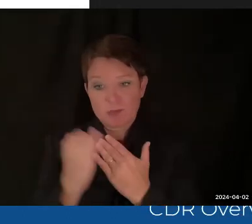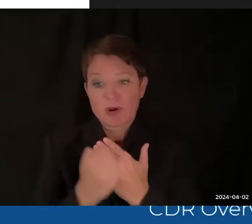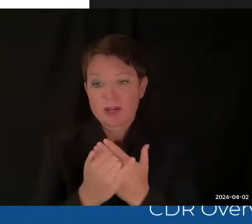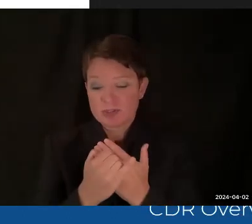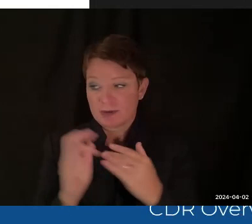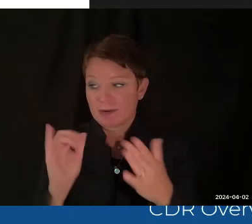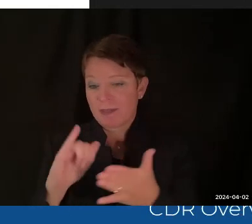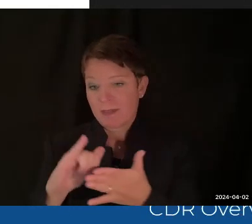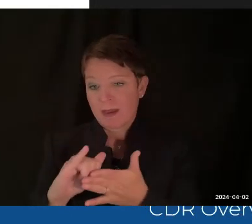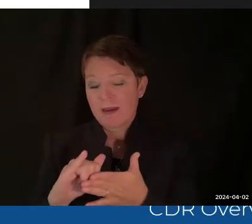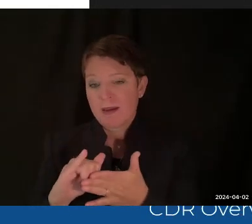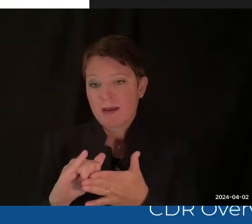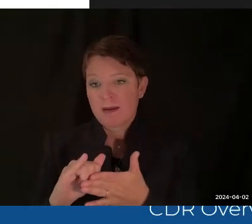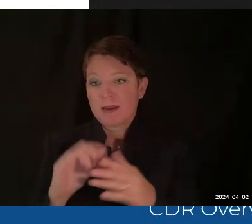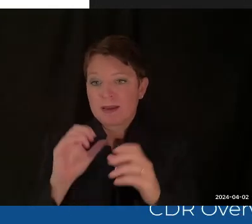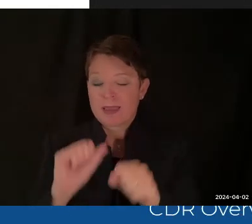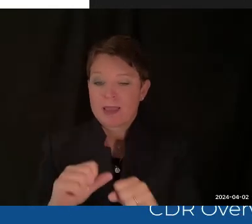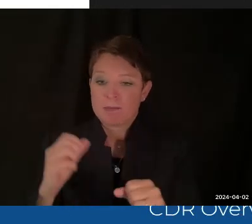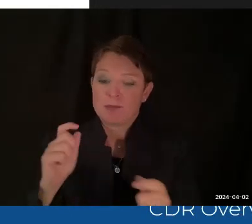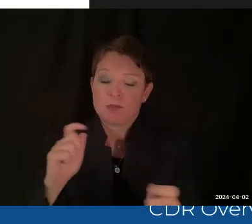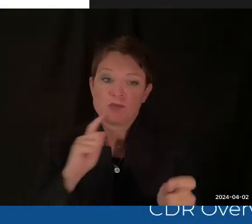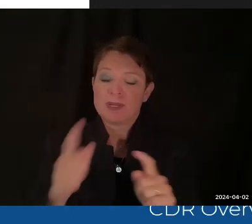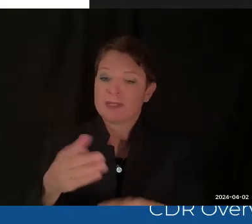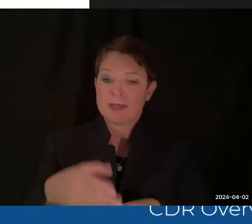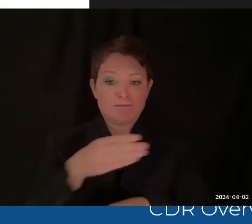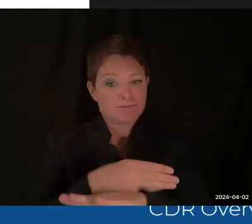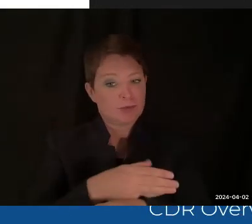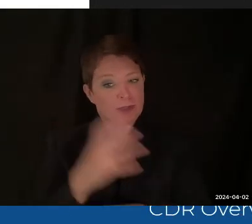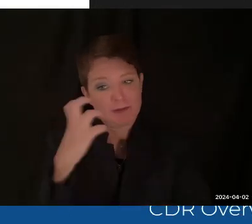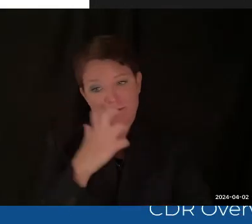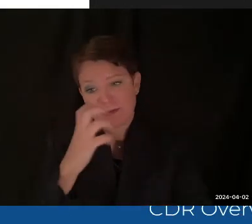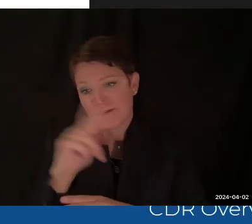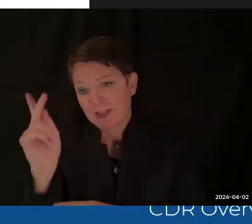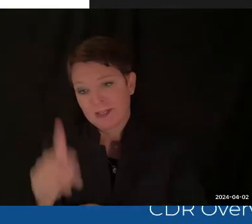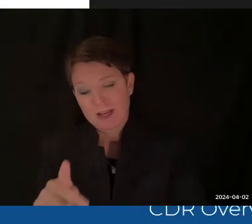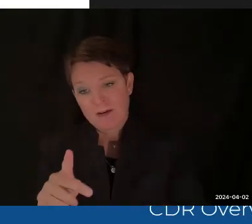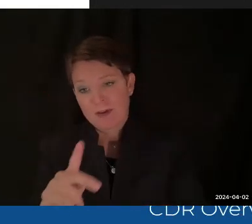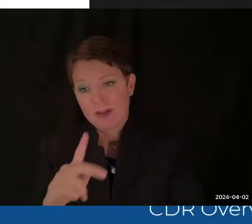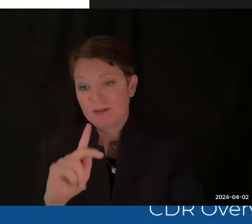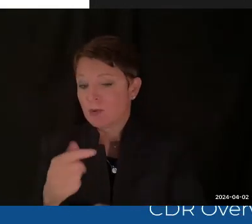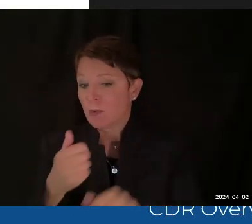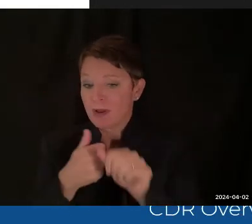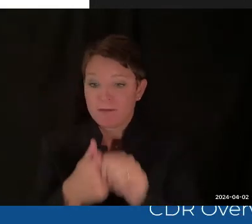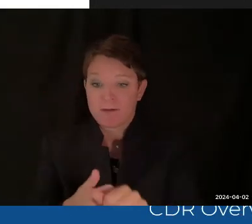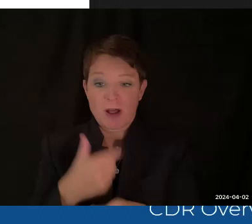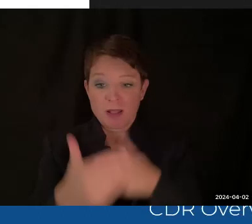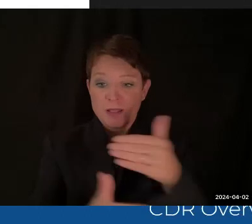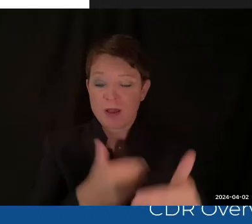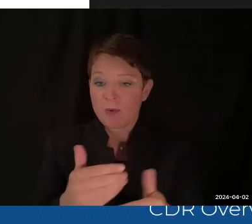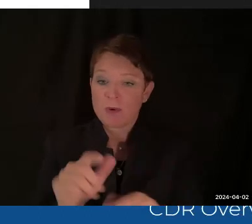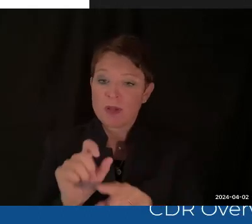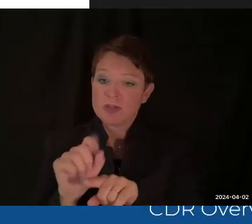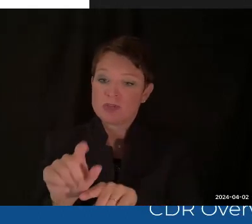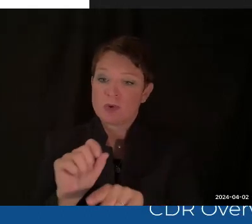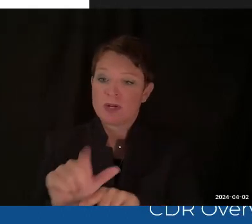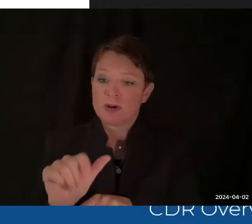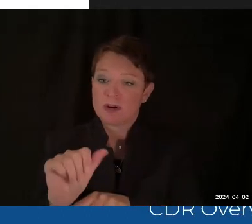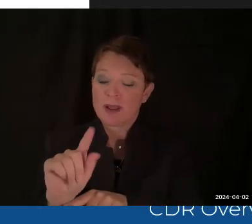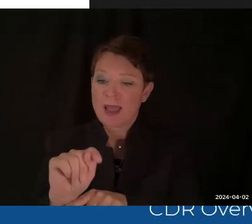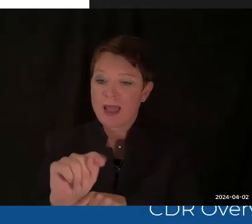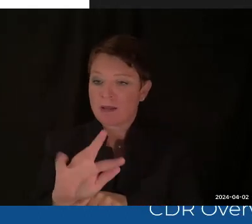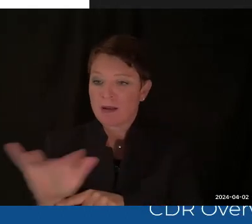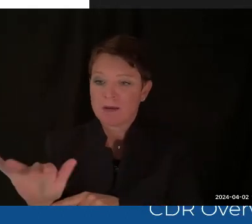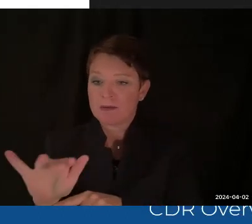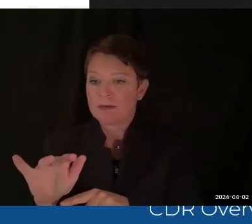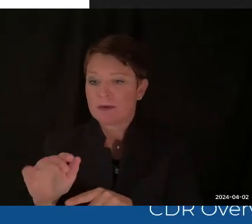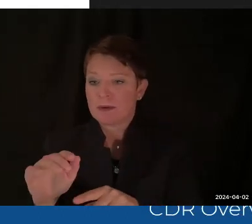that can be a game changer for Philadelphia. And if you guys want to kind of follow along, my Twitter is @NextPHLMayor. Thank